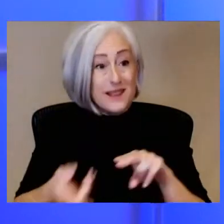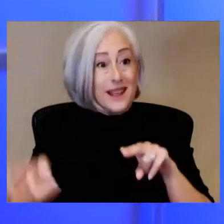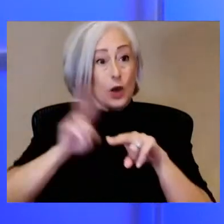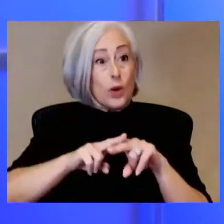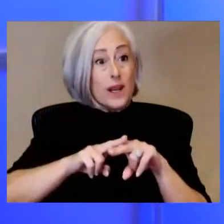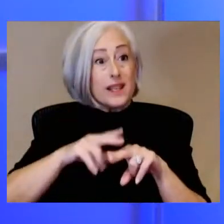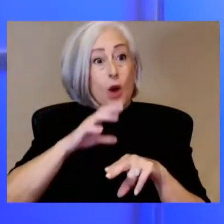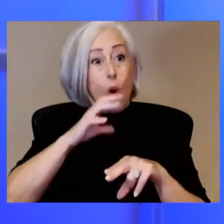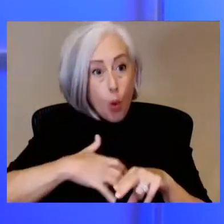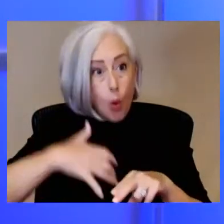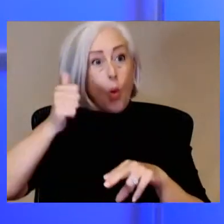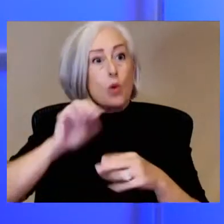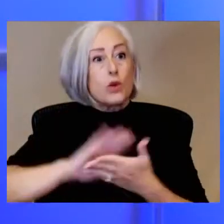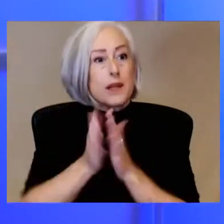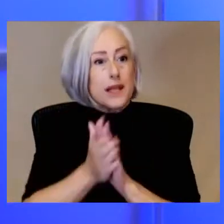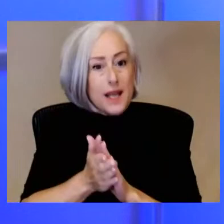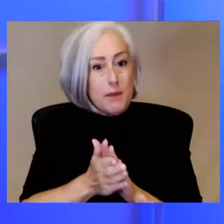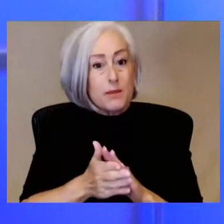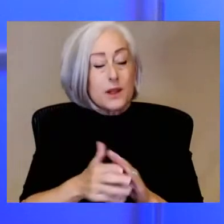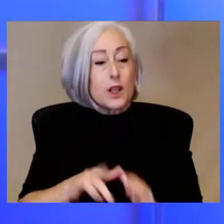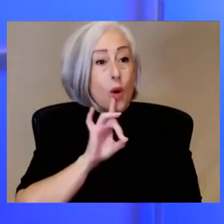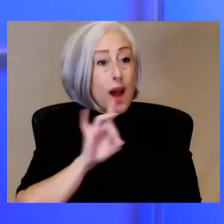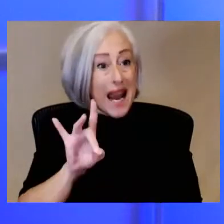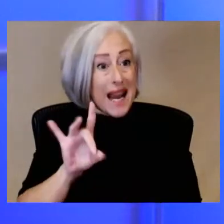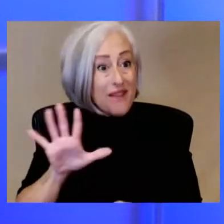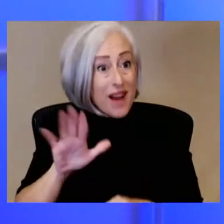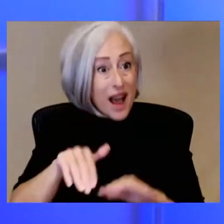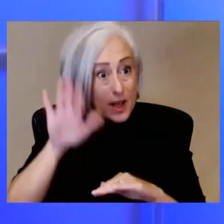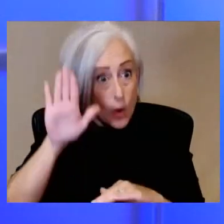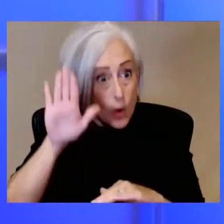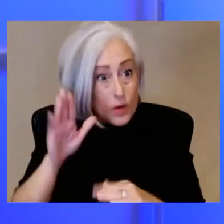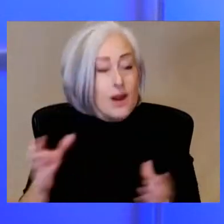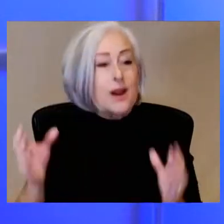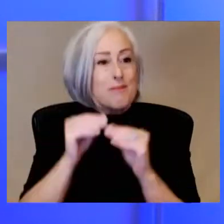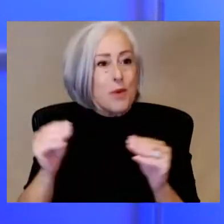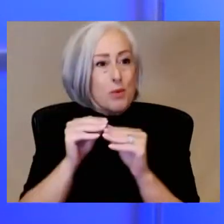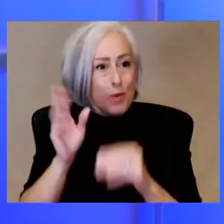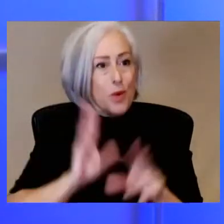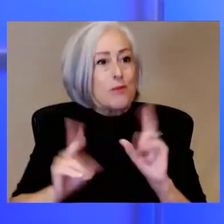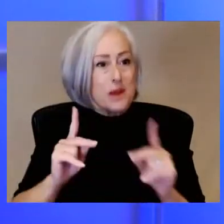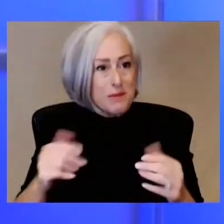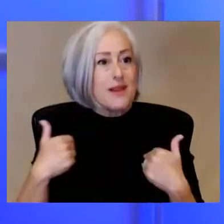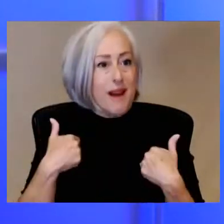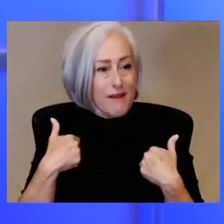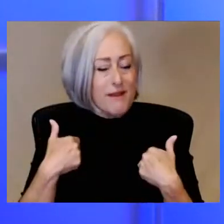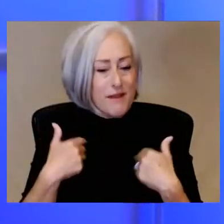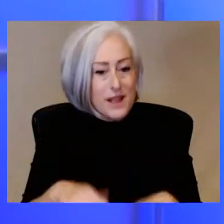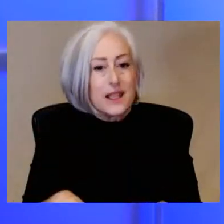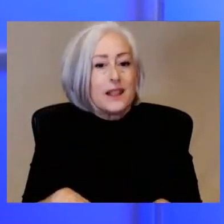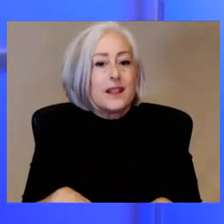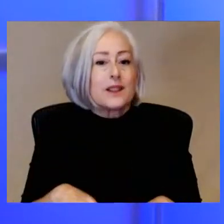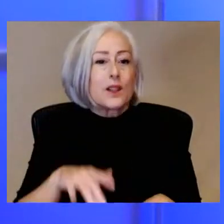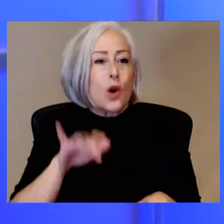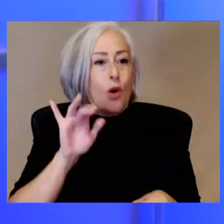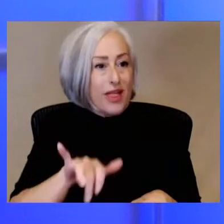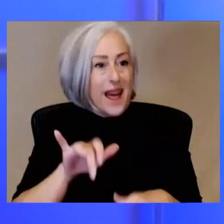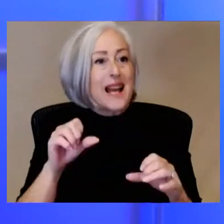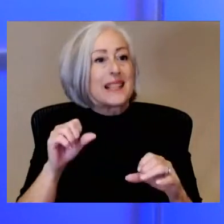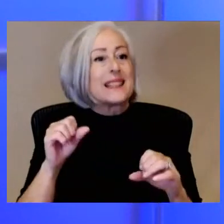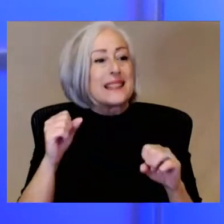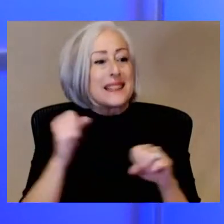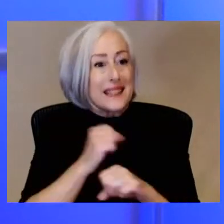Alzheimer's disease. And so as the size of that population grows, just that statistic, that 1 out of 3